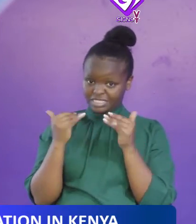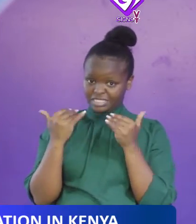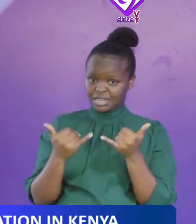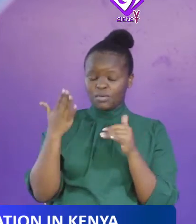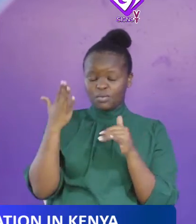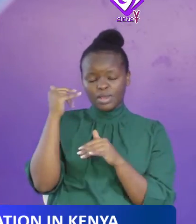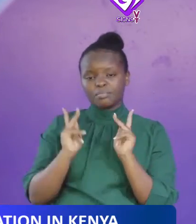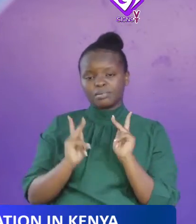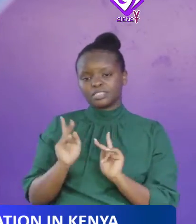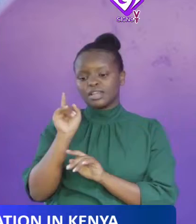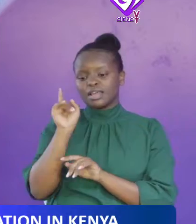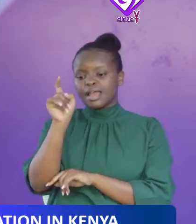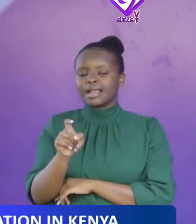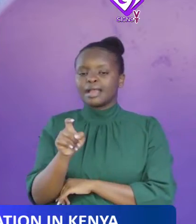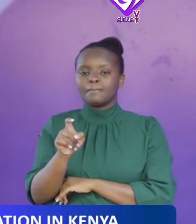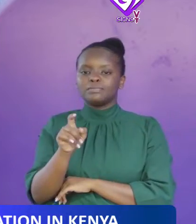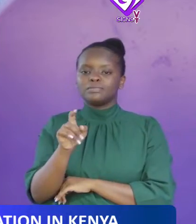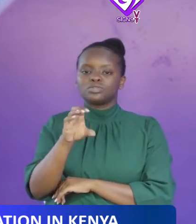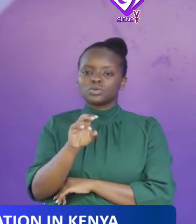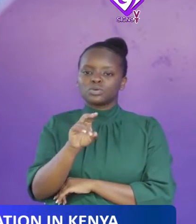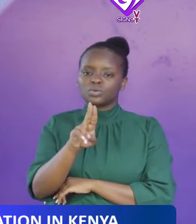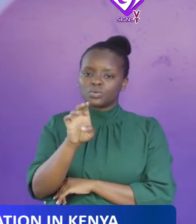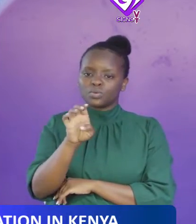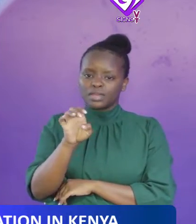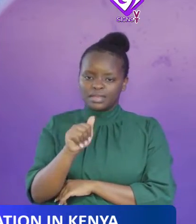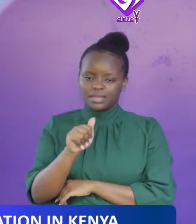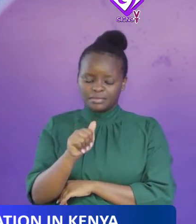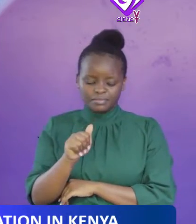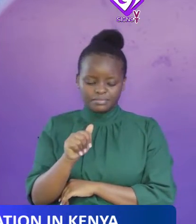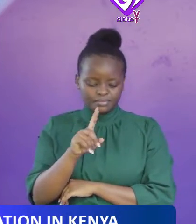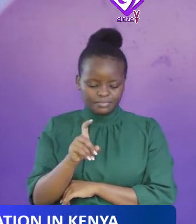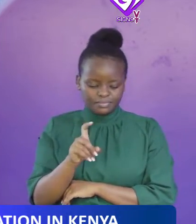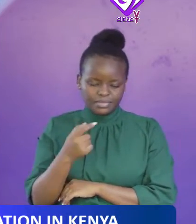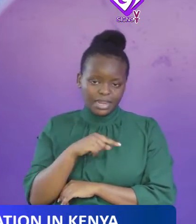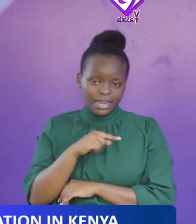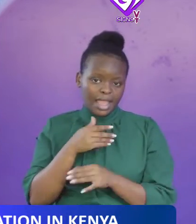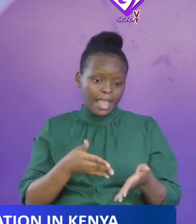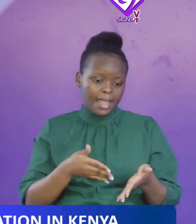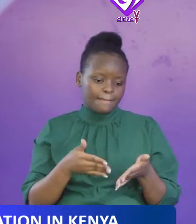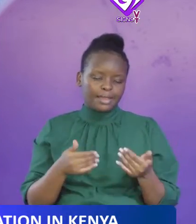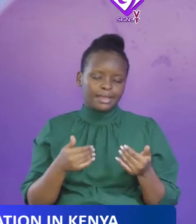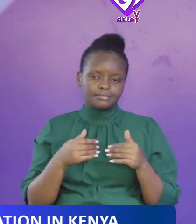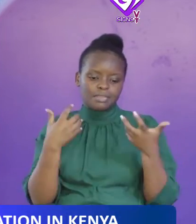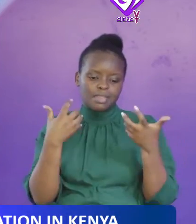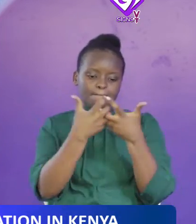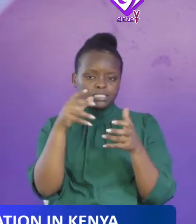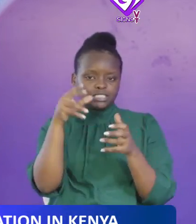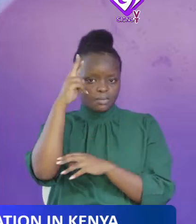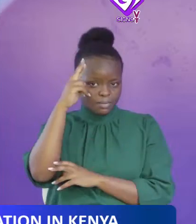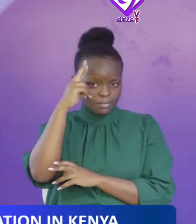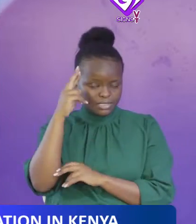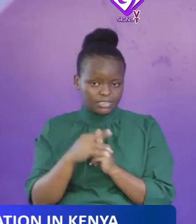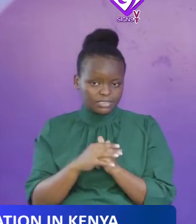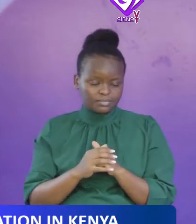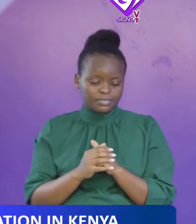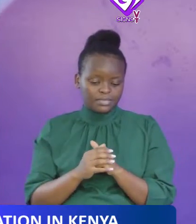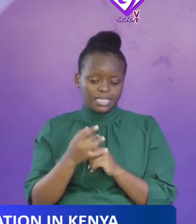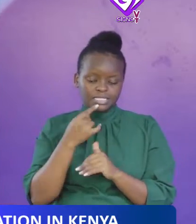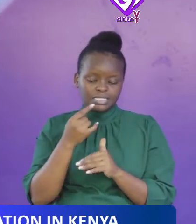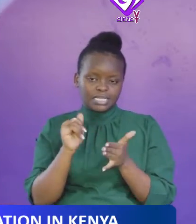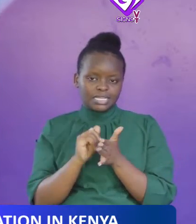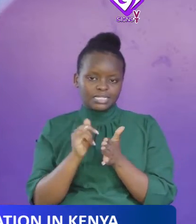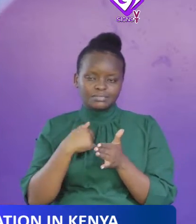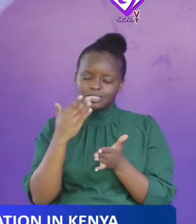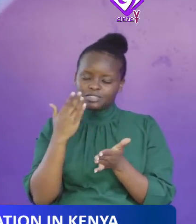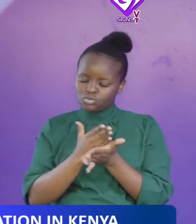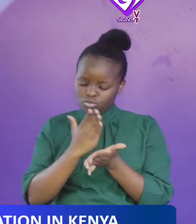Queer University? Yes, now at Queer, we actually nurture purpose. And by saying that, I truly mean